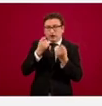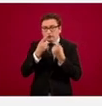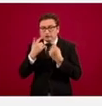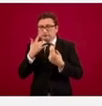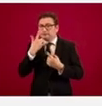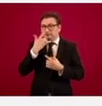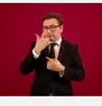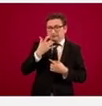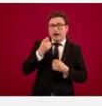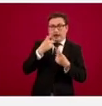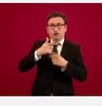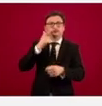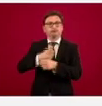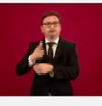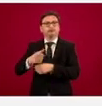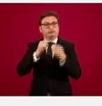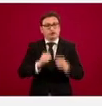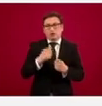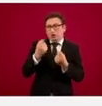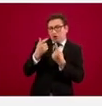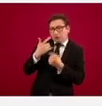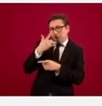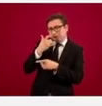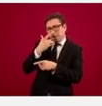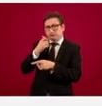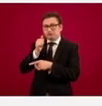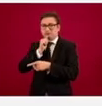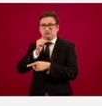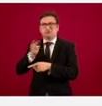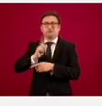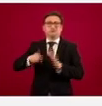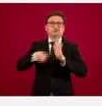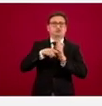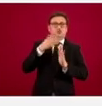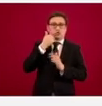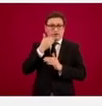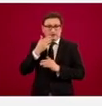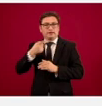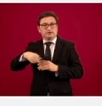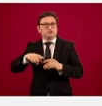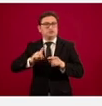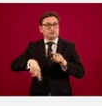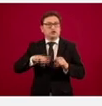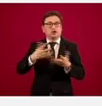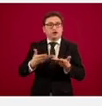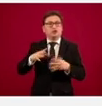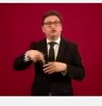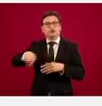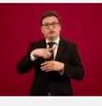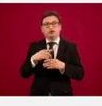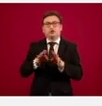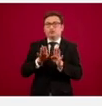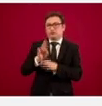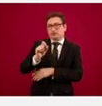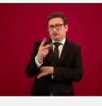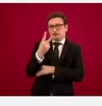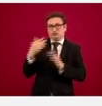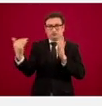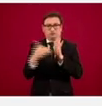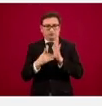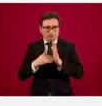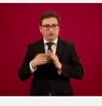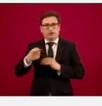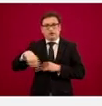4,661 cases to be specific. Also, out of all the patients that have been tested, we have a number